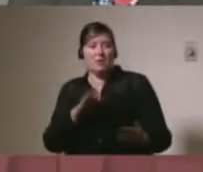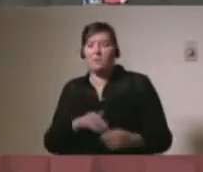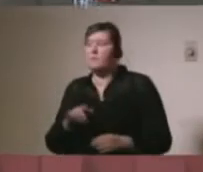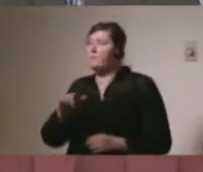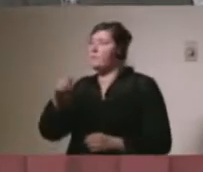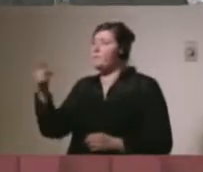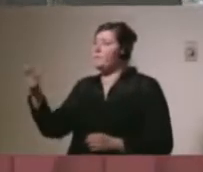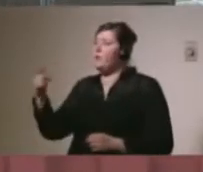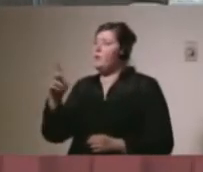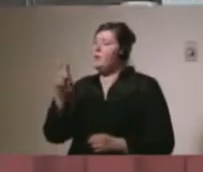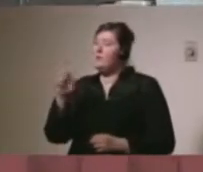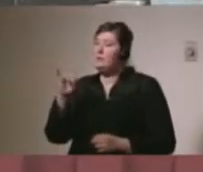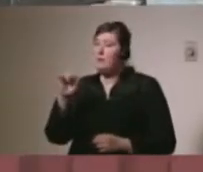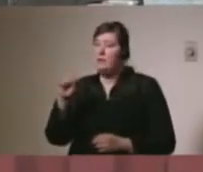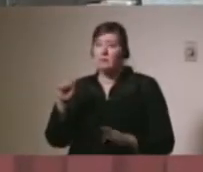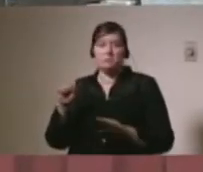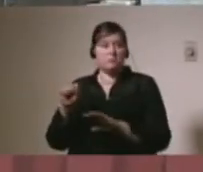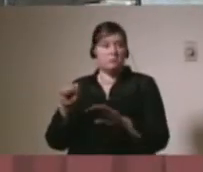I have one for George.